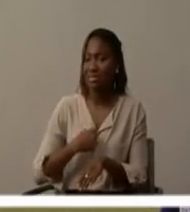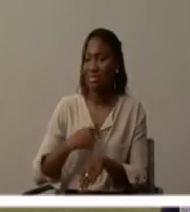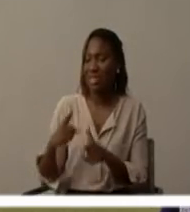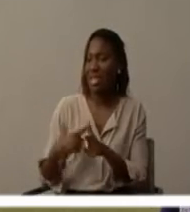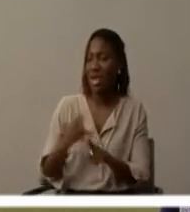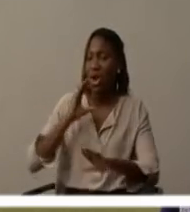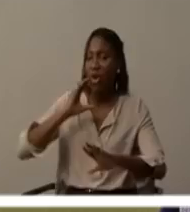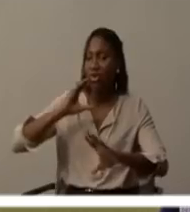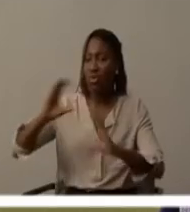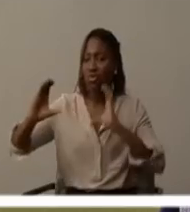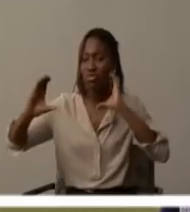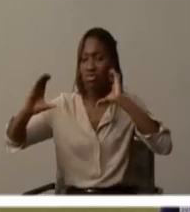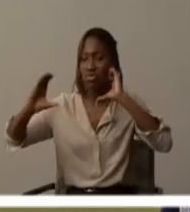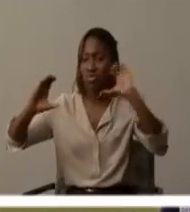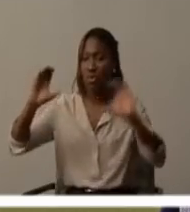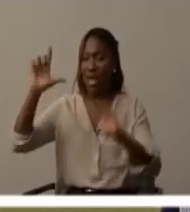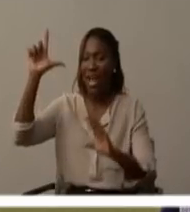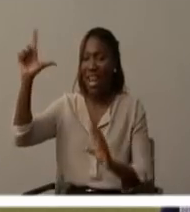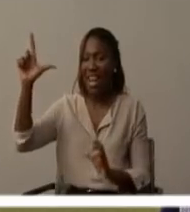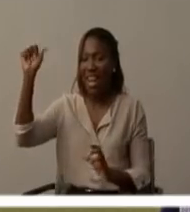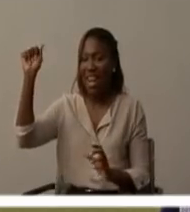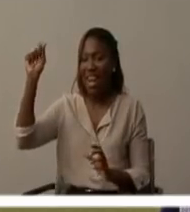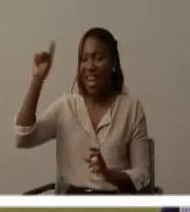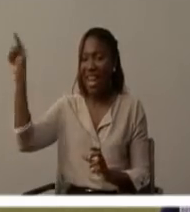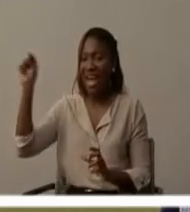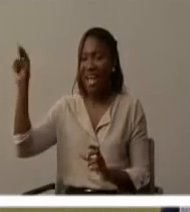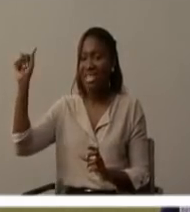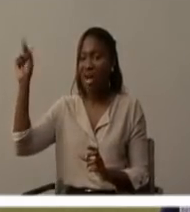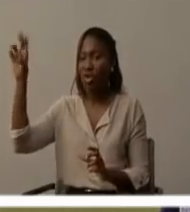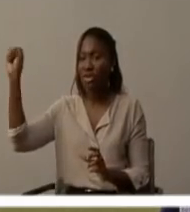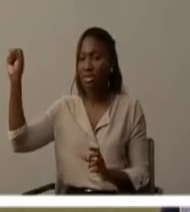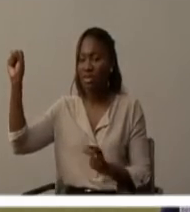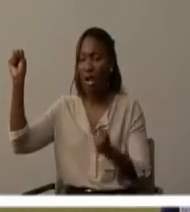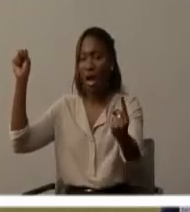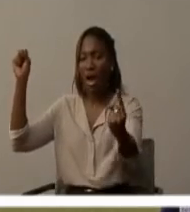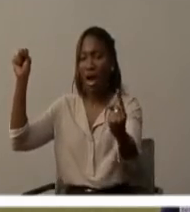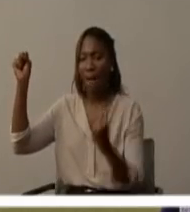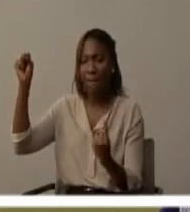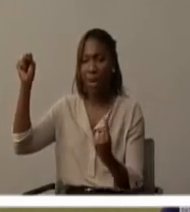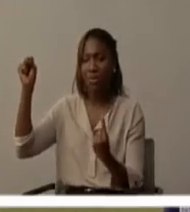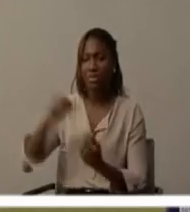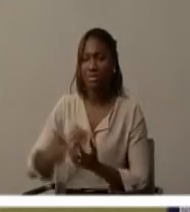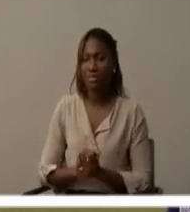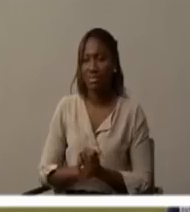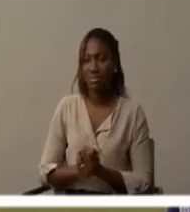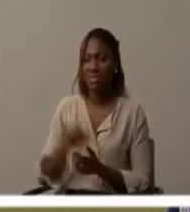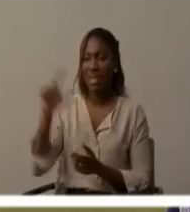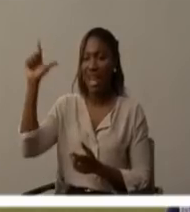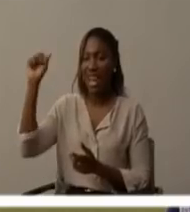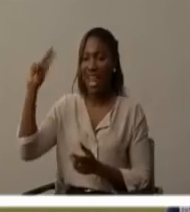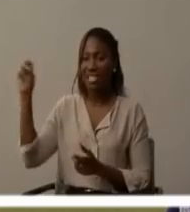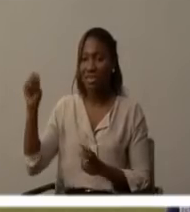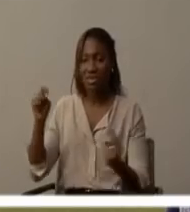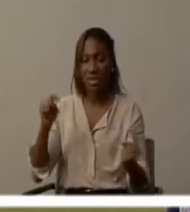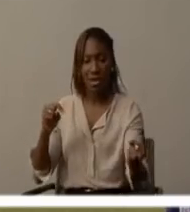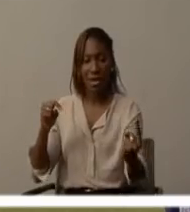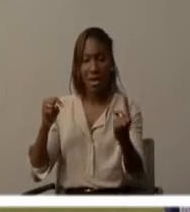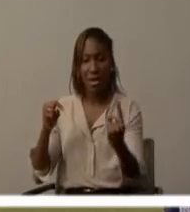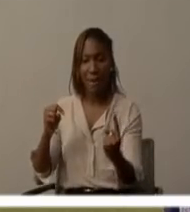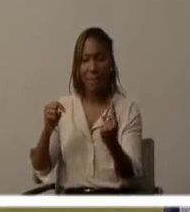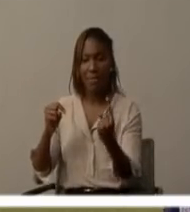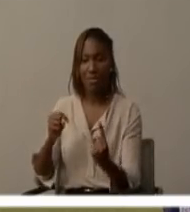loud voice, "Lazarus, here, come out." The dead man came out, his feet